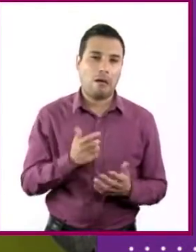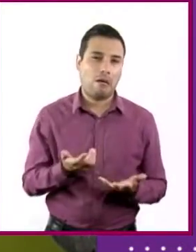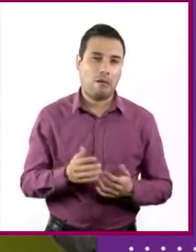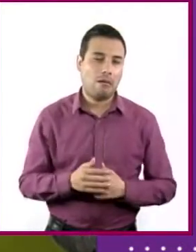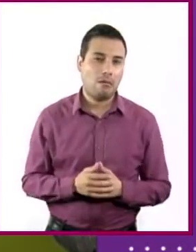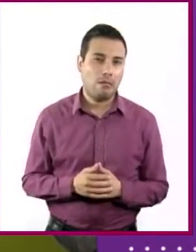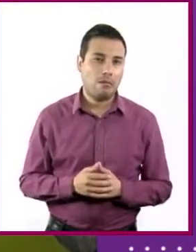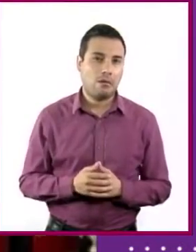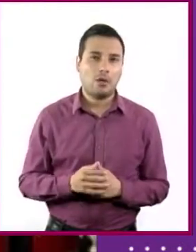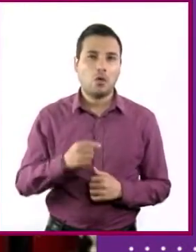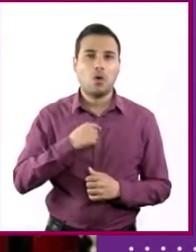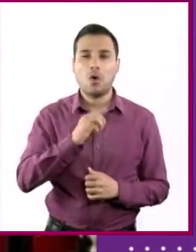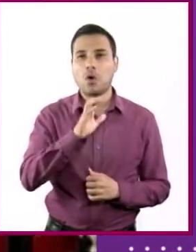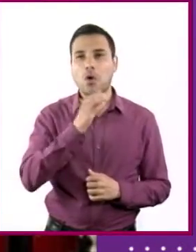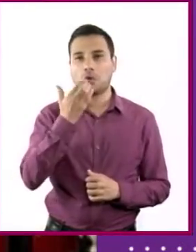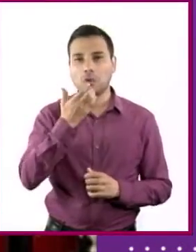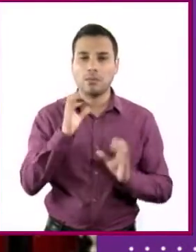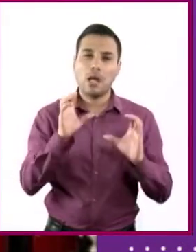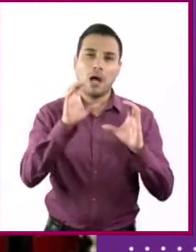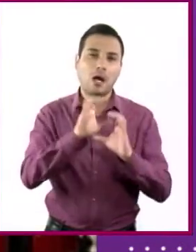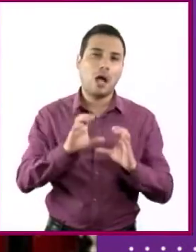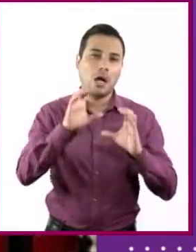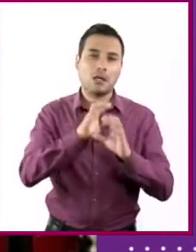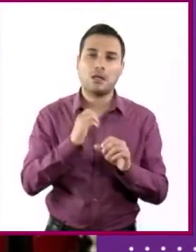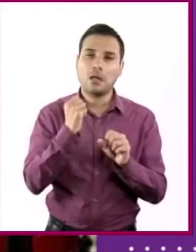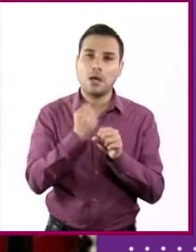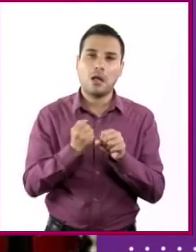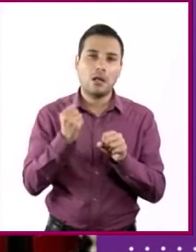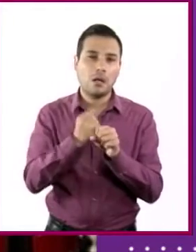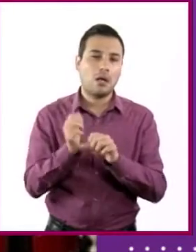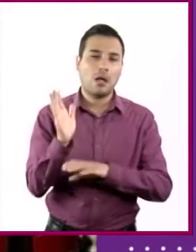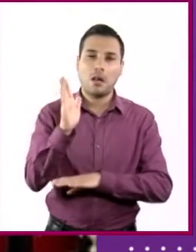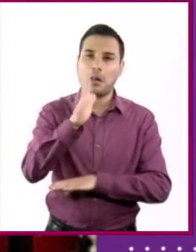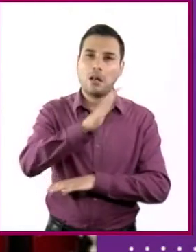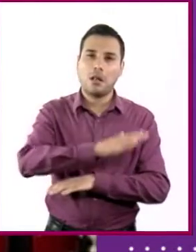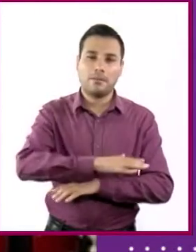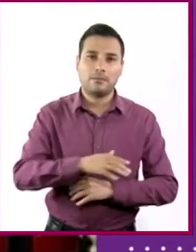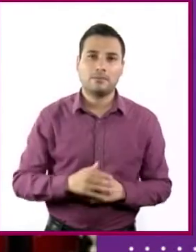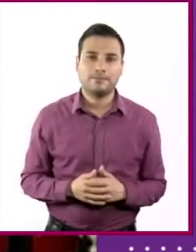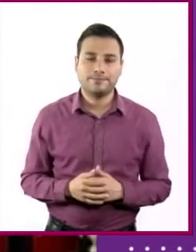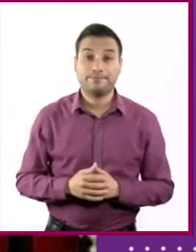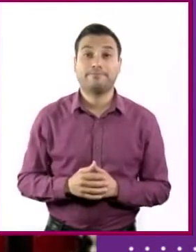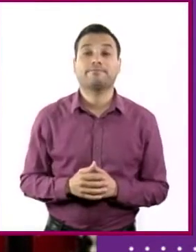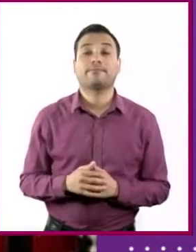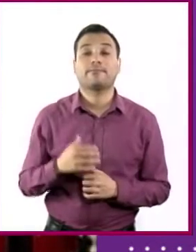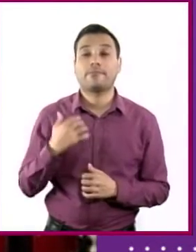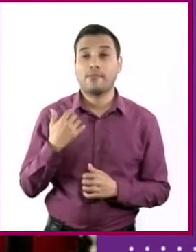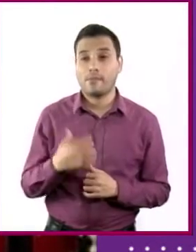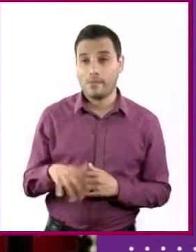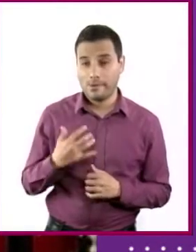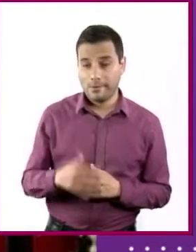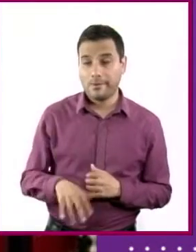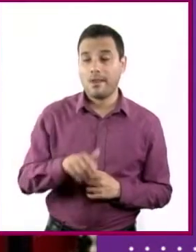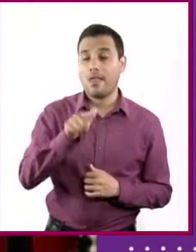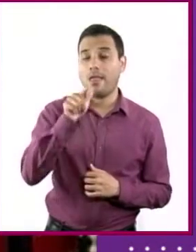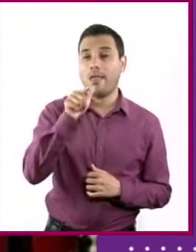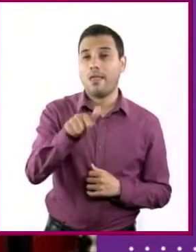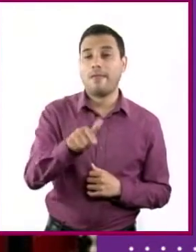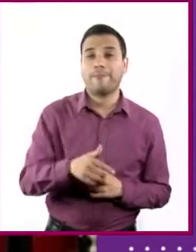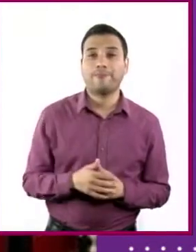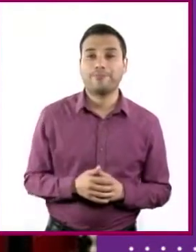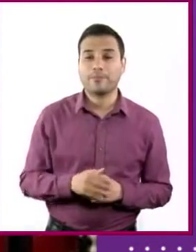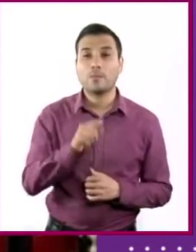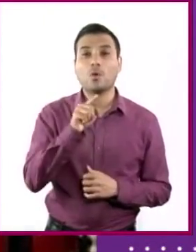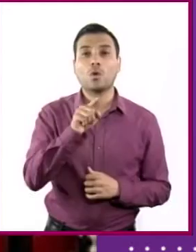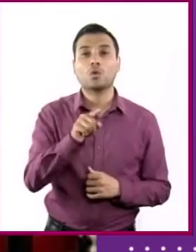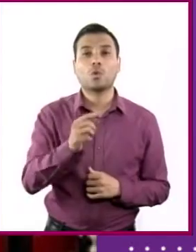I practice opera all day. I can imagine. And when